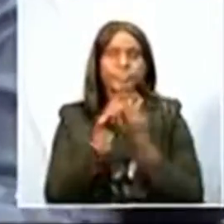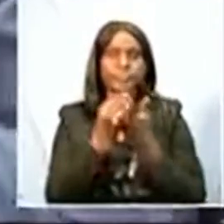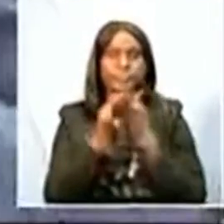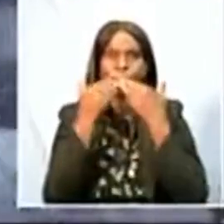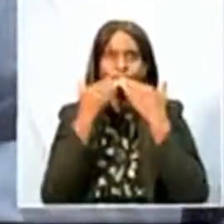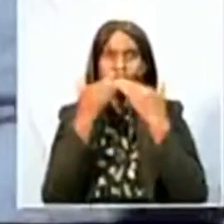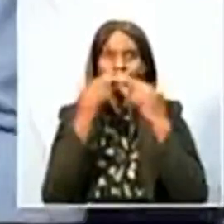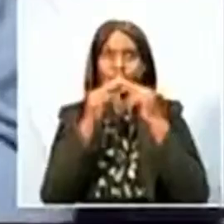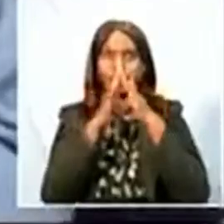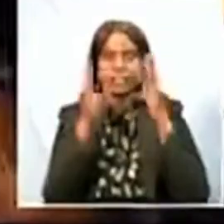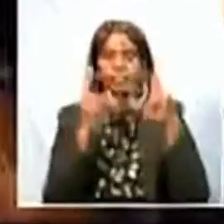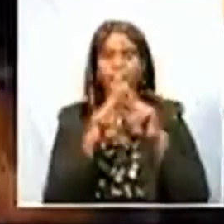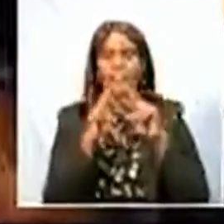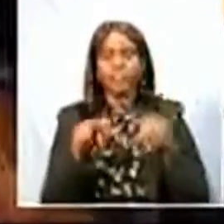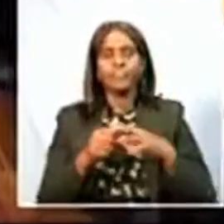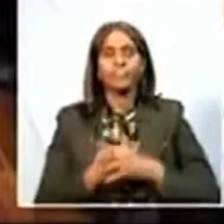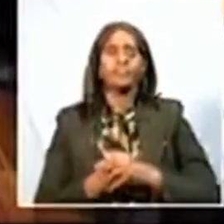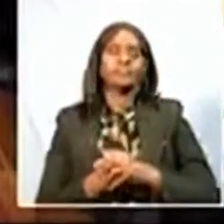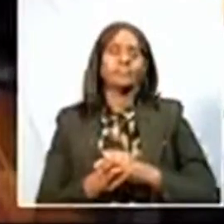you very much, Chair.